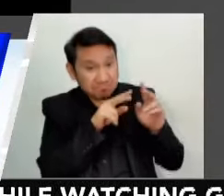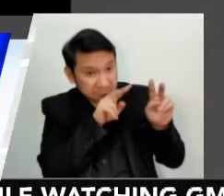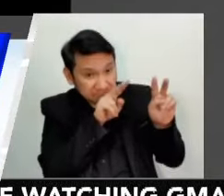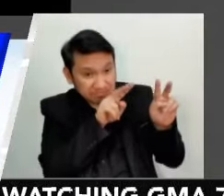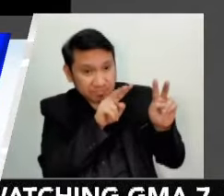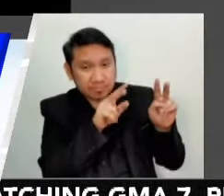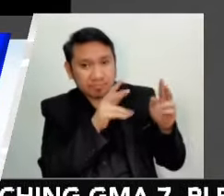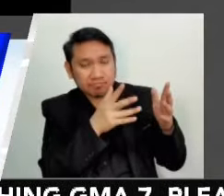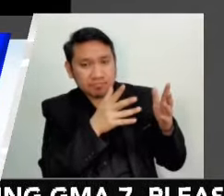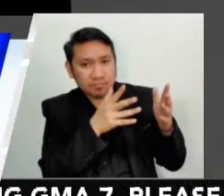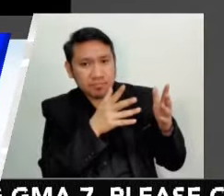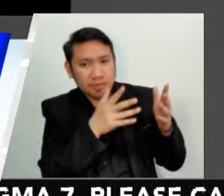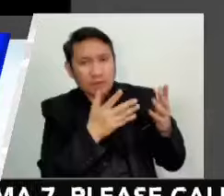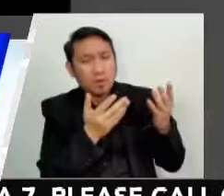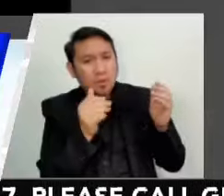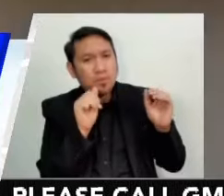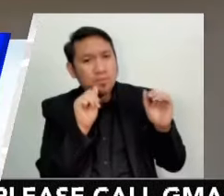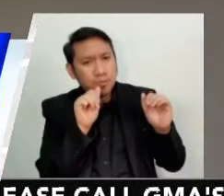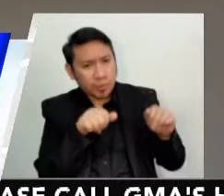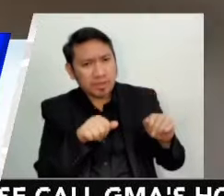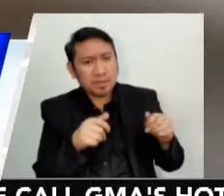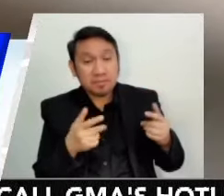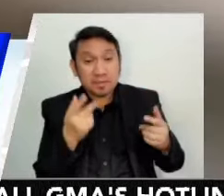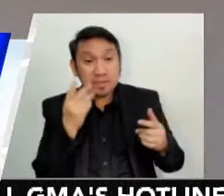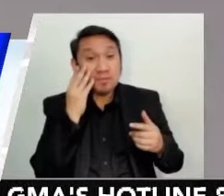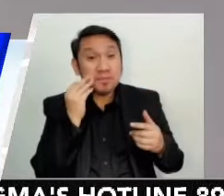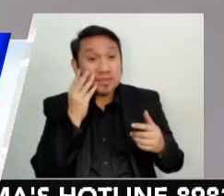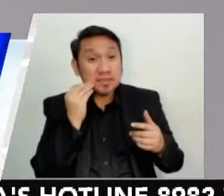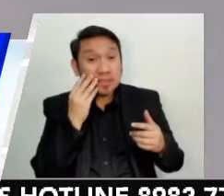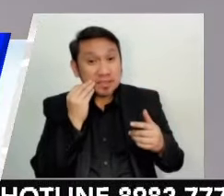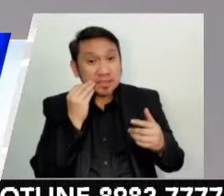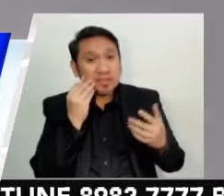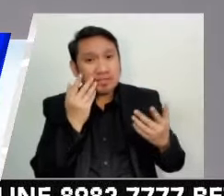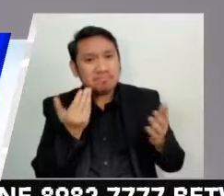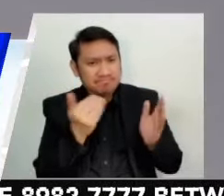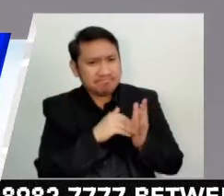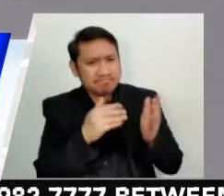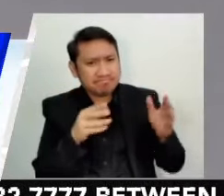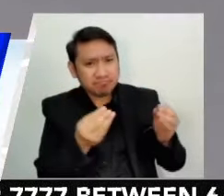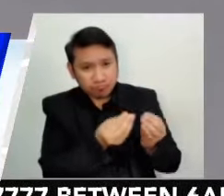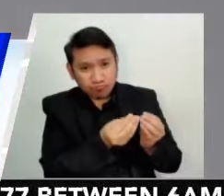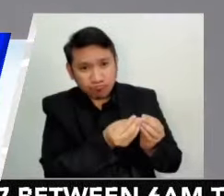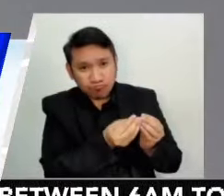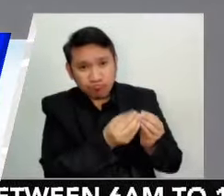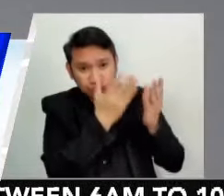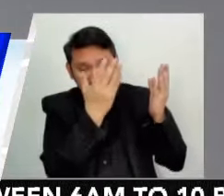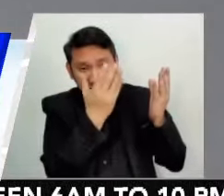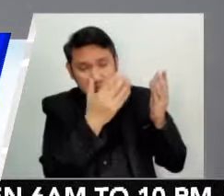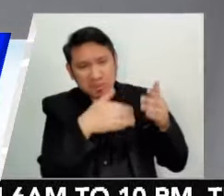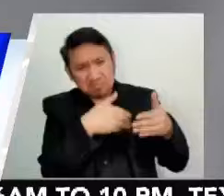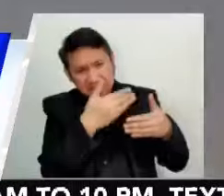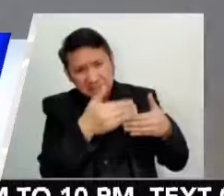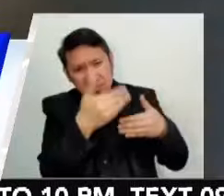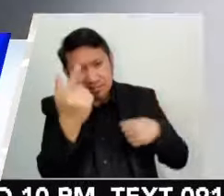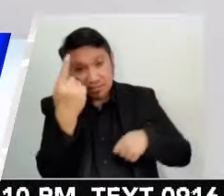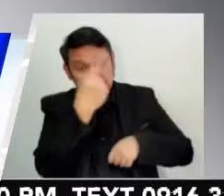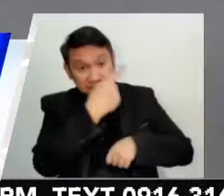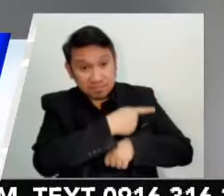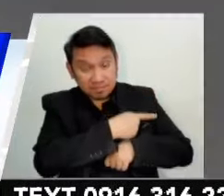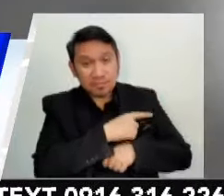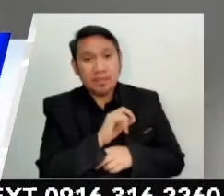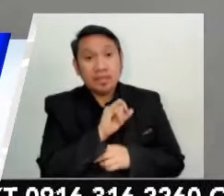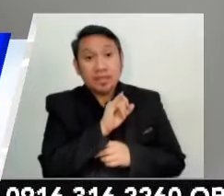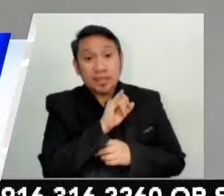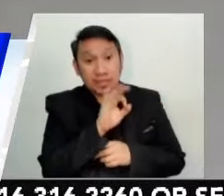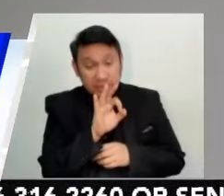pwede magkaroon ng phreatic and short-lived explosive eruptions in the next few days. So if this happens, alert level 2 will be